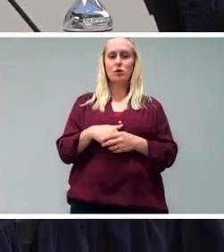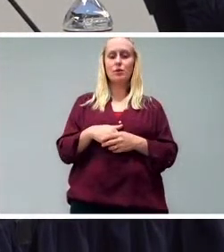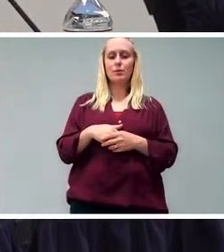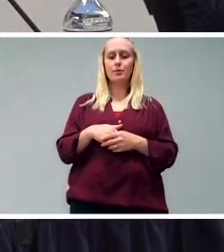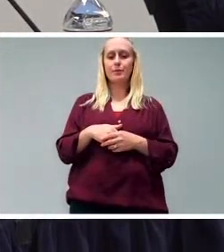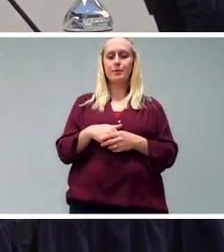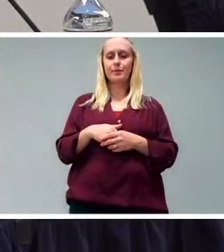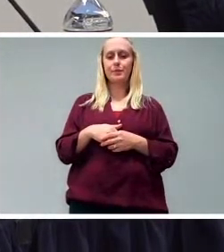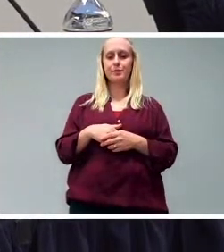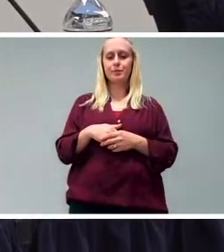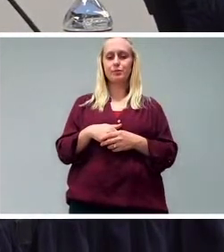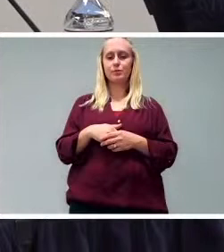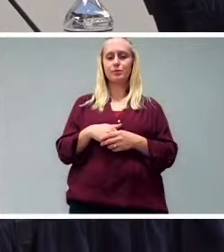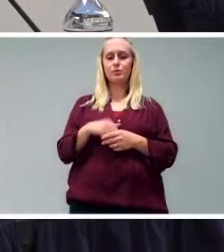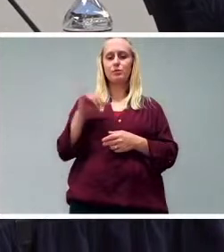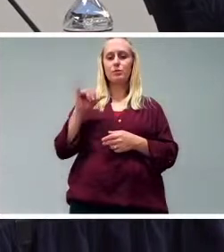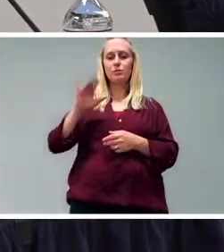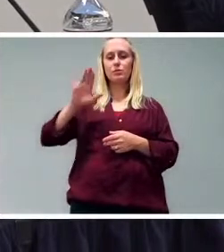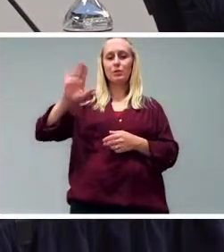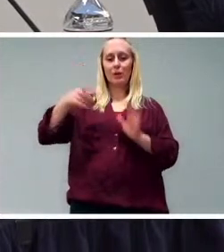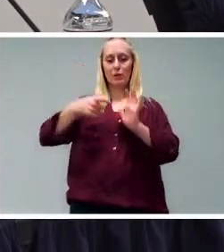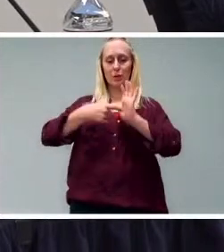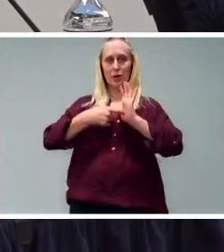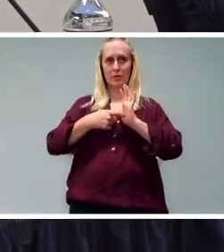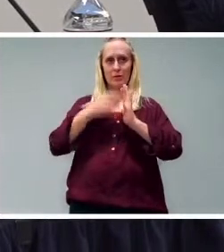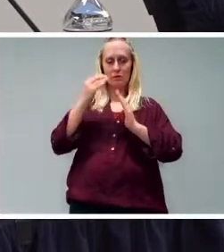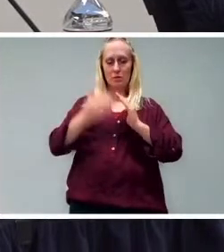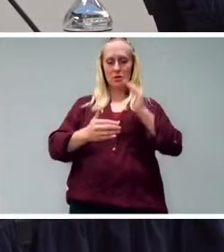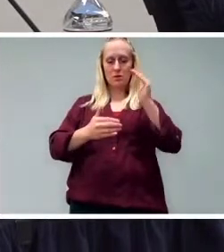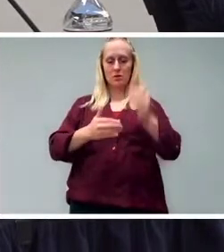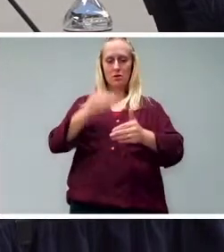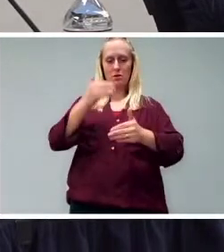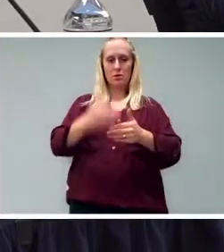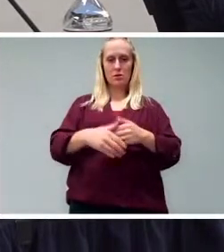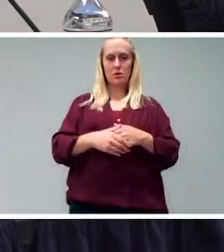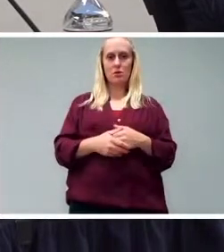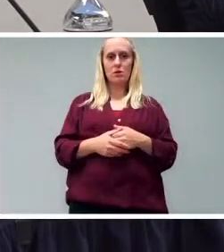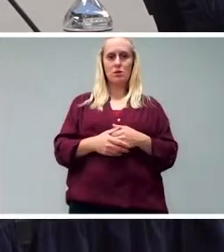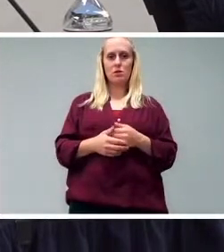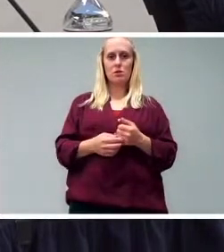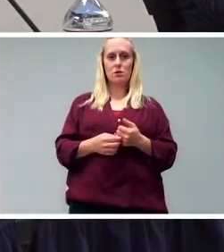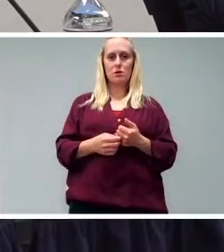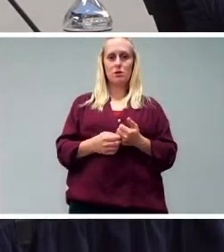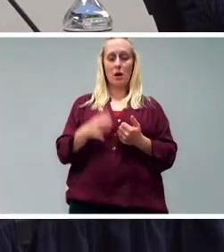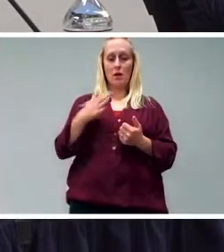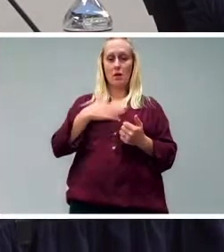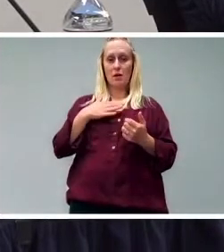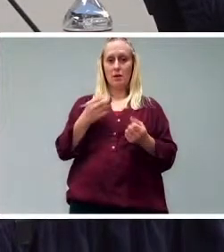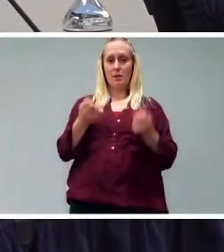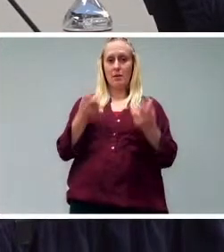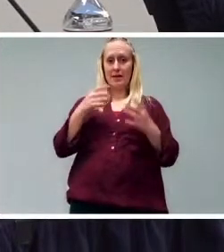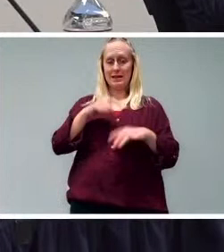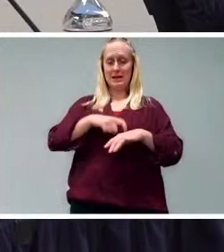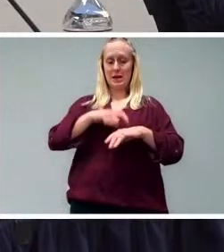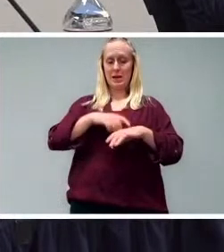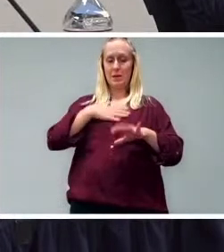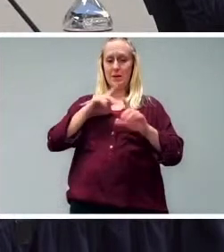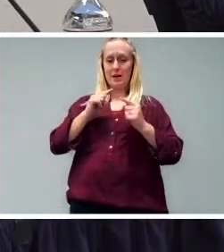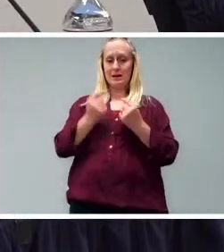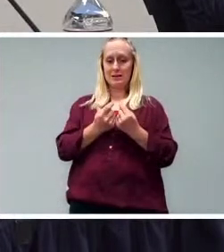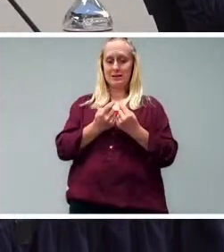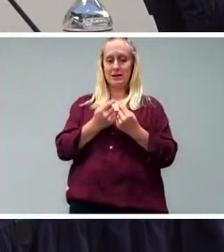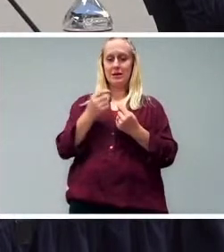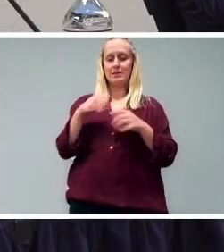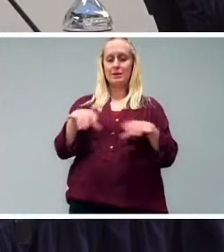And that's their requirement. And the amount of time that Mike Keene has spent on the phone with DOJ